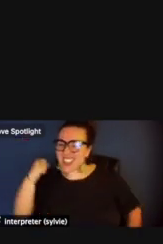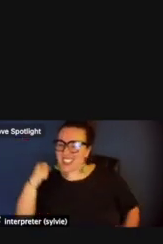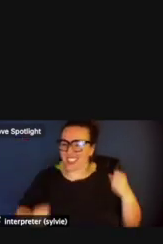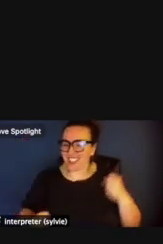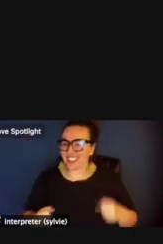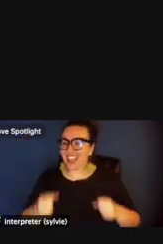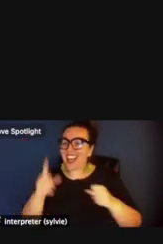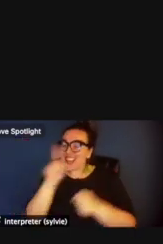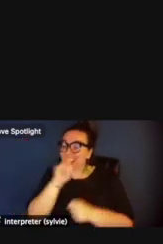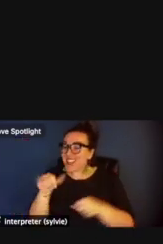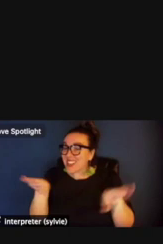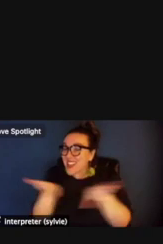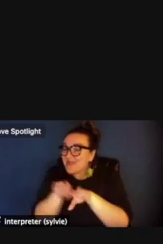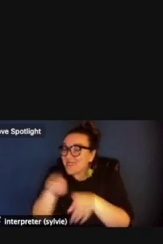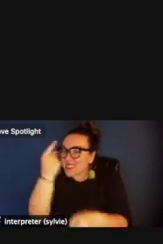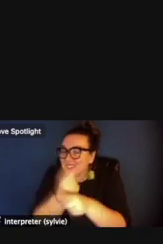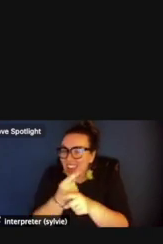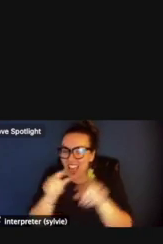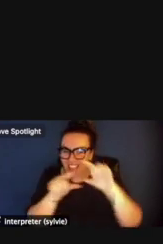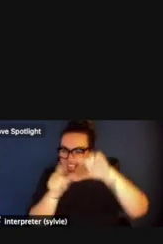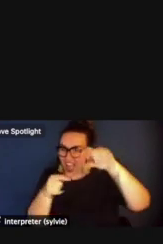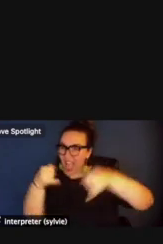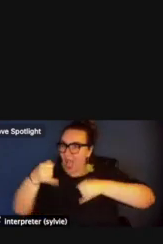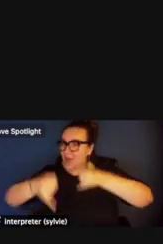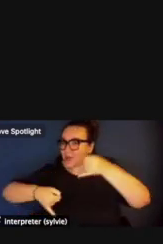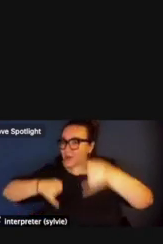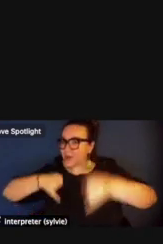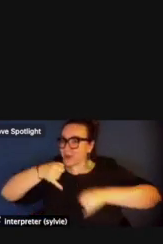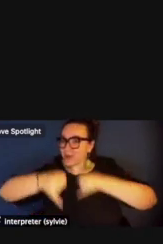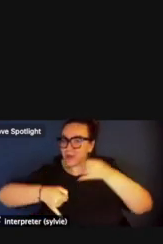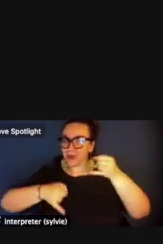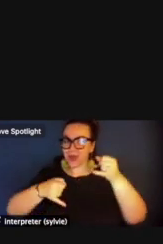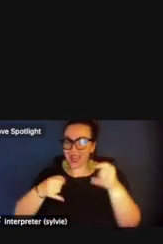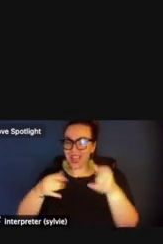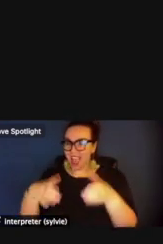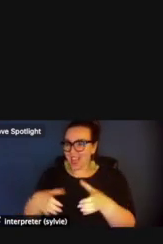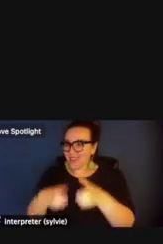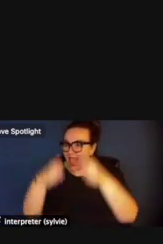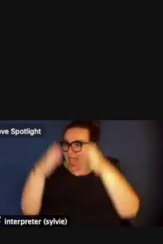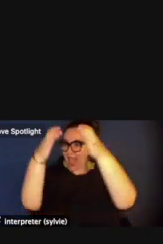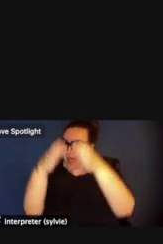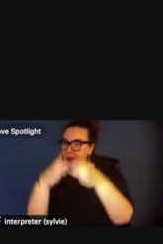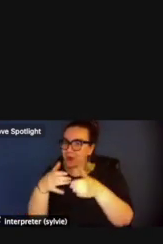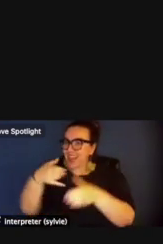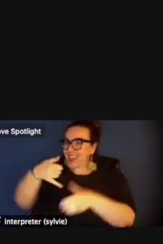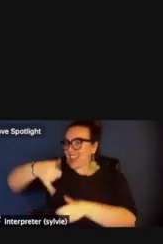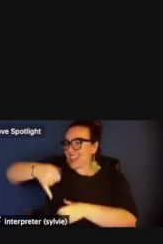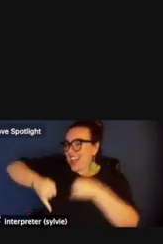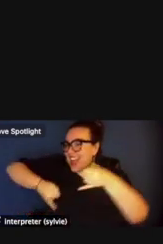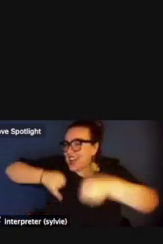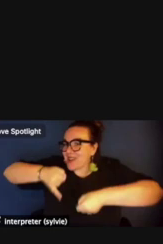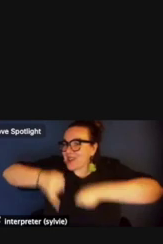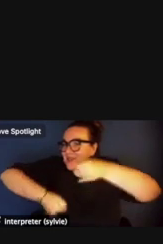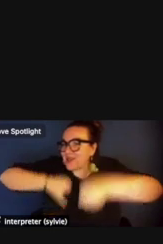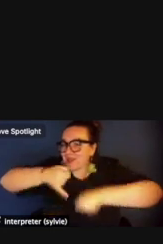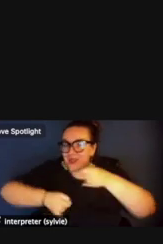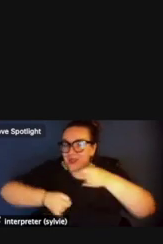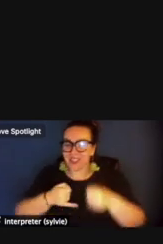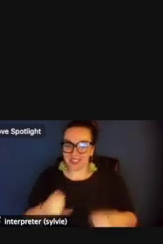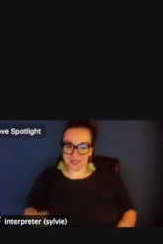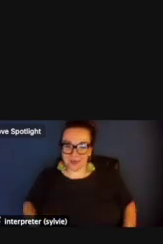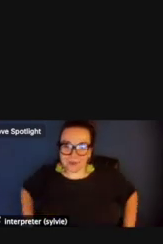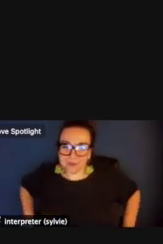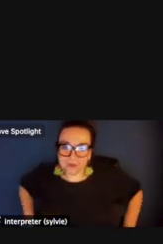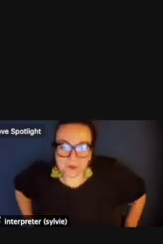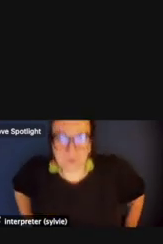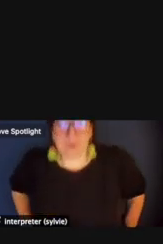Looks like a boot, doesn't it? Look at it, right? The top goes around your leg, and then the heel, and then the pointy part goes around your